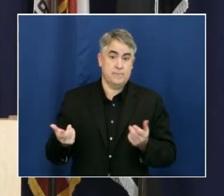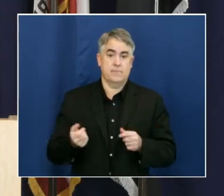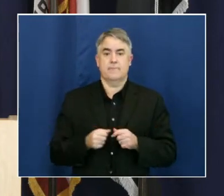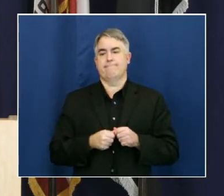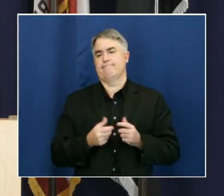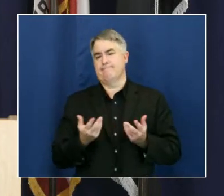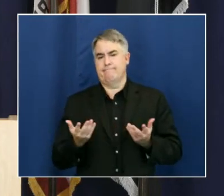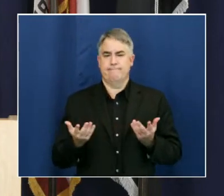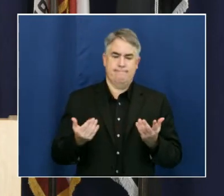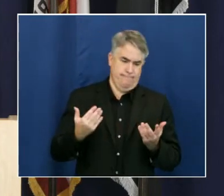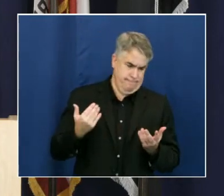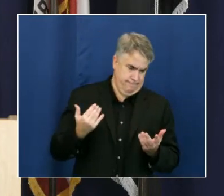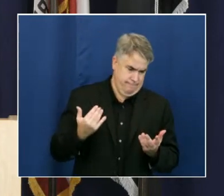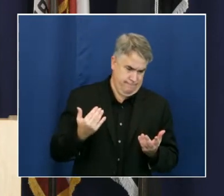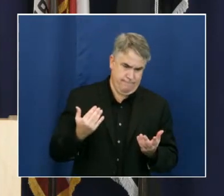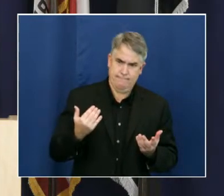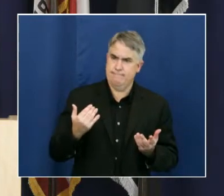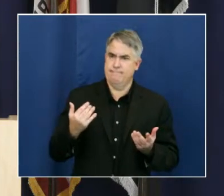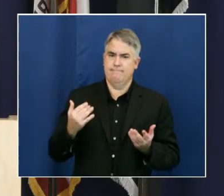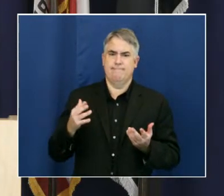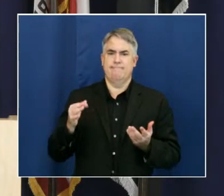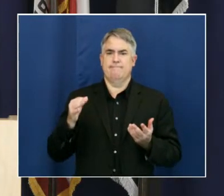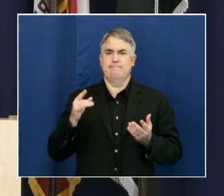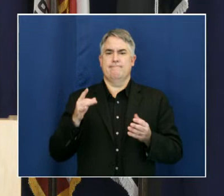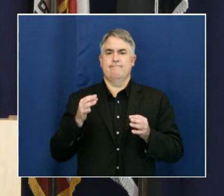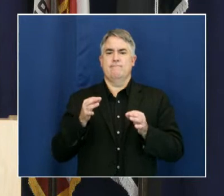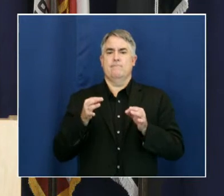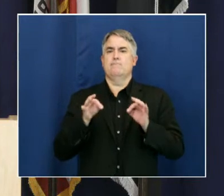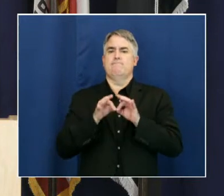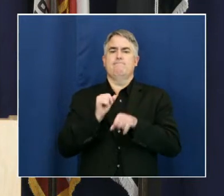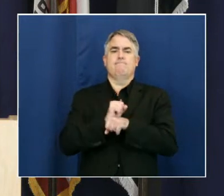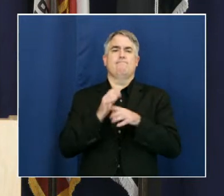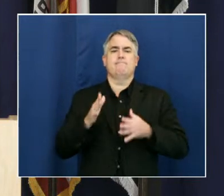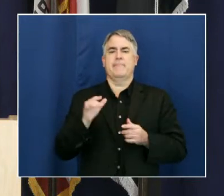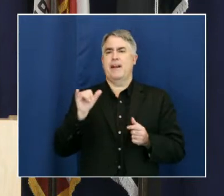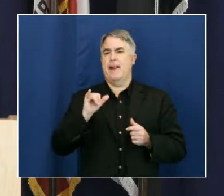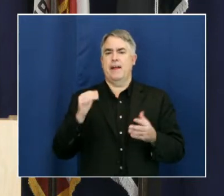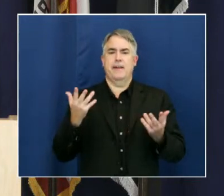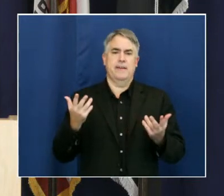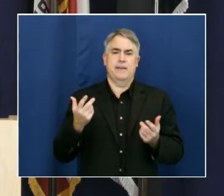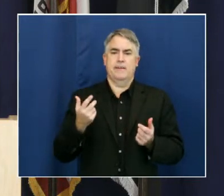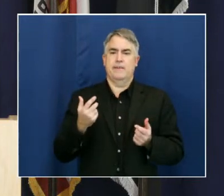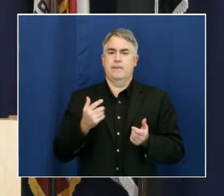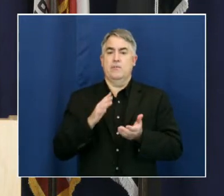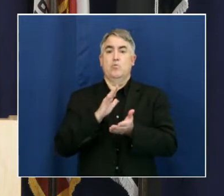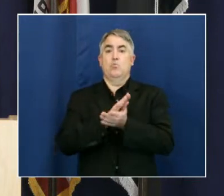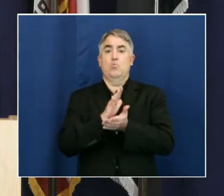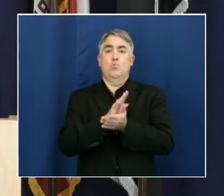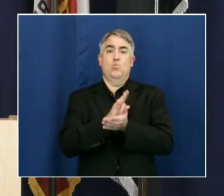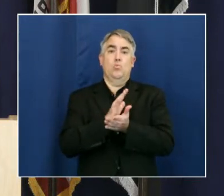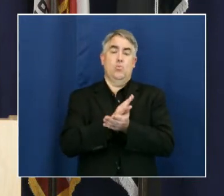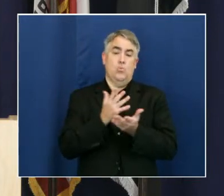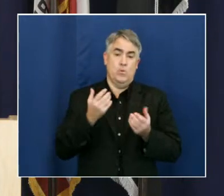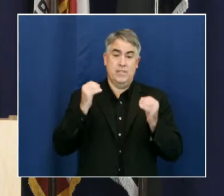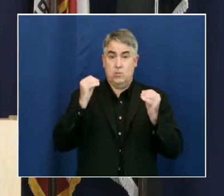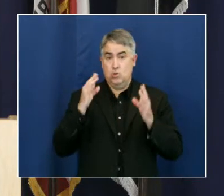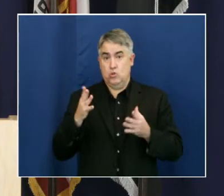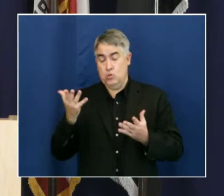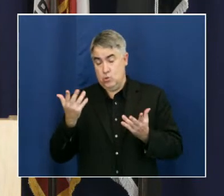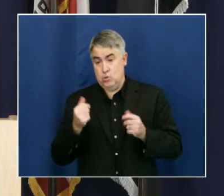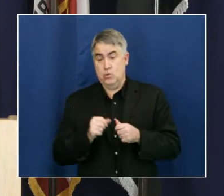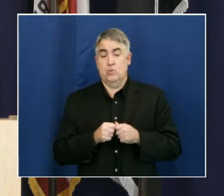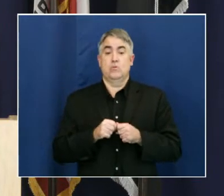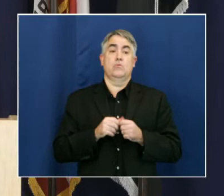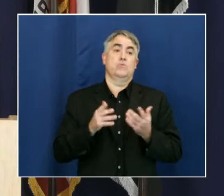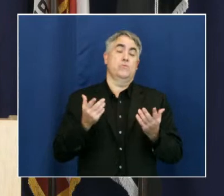three essential workers, which includes healthcare and schools or educators, as well